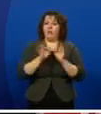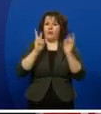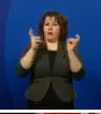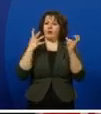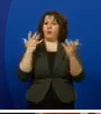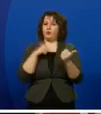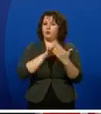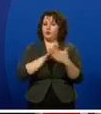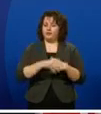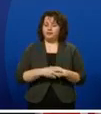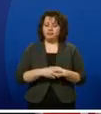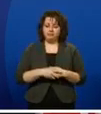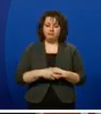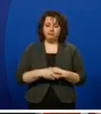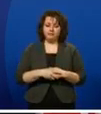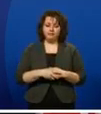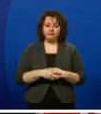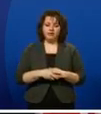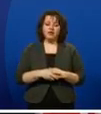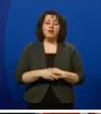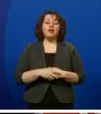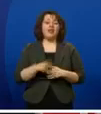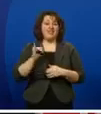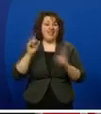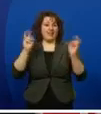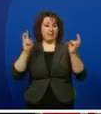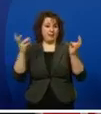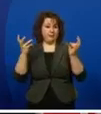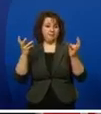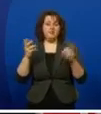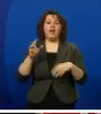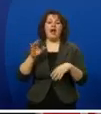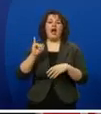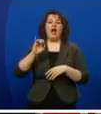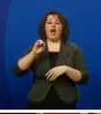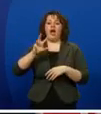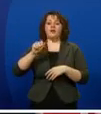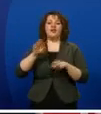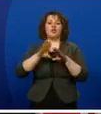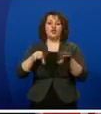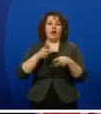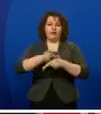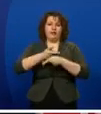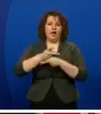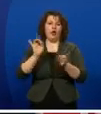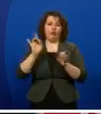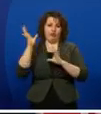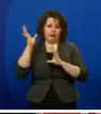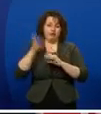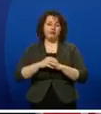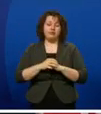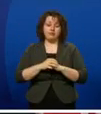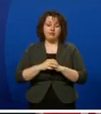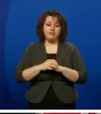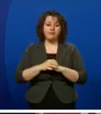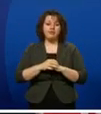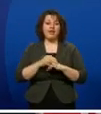topic, and that is Iowa's child care crisis. Access to affordable